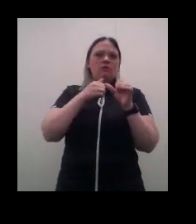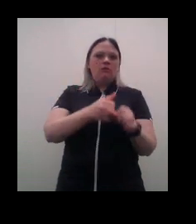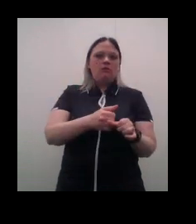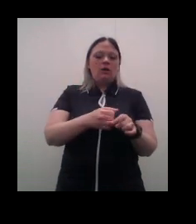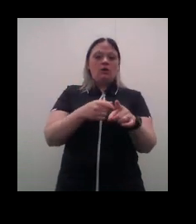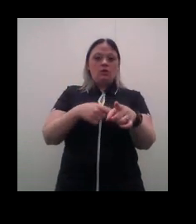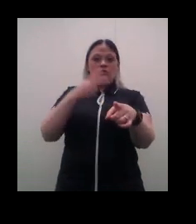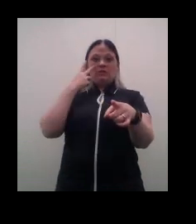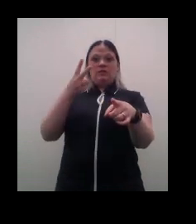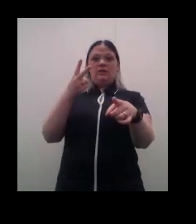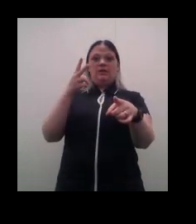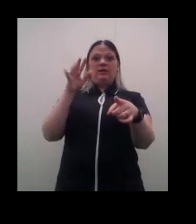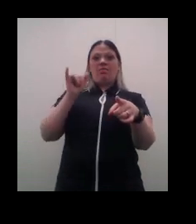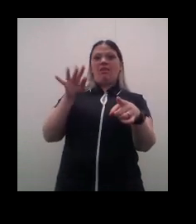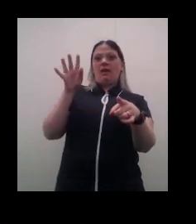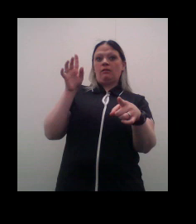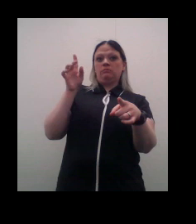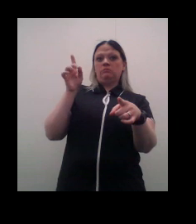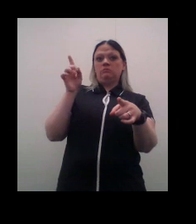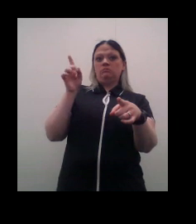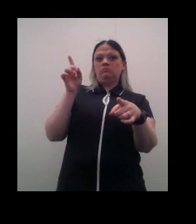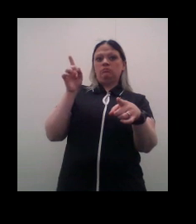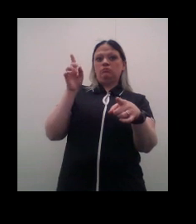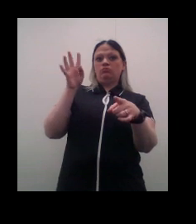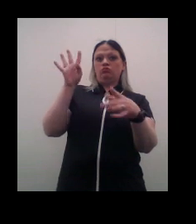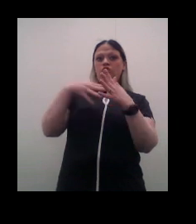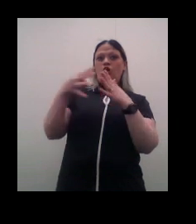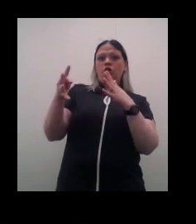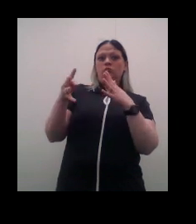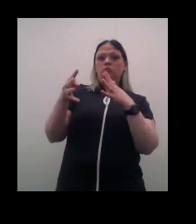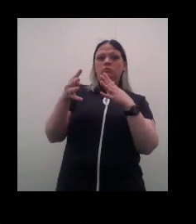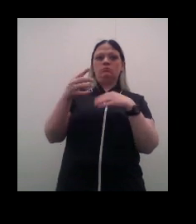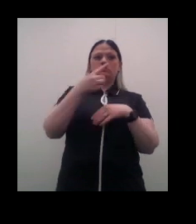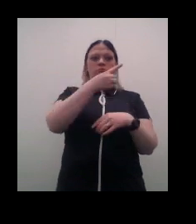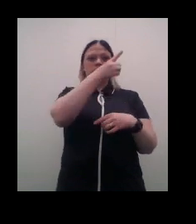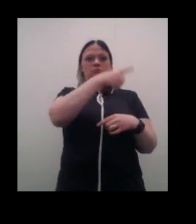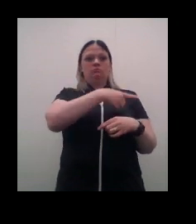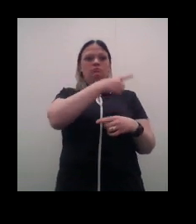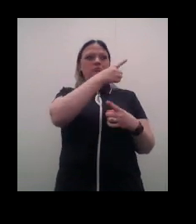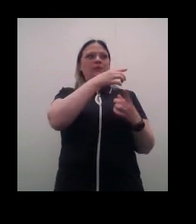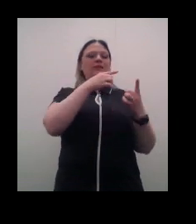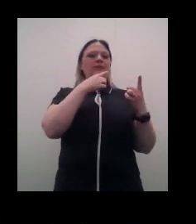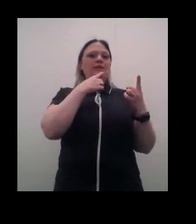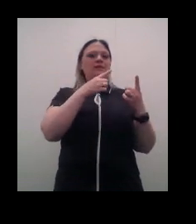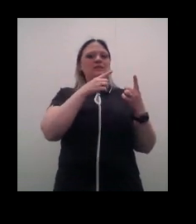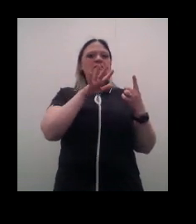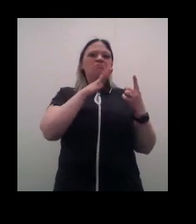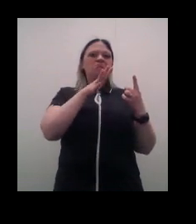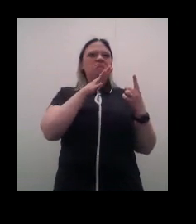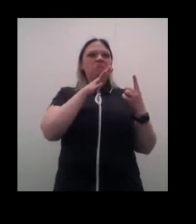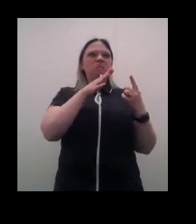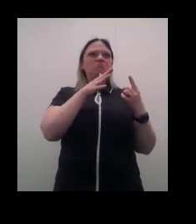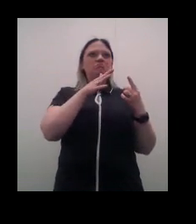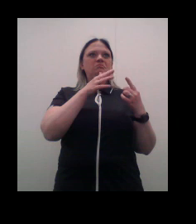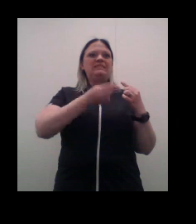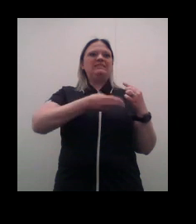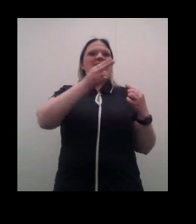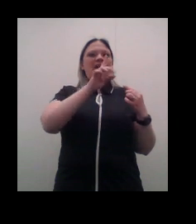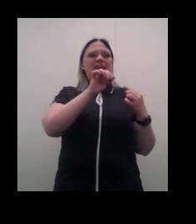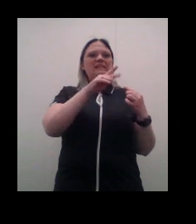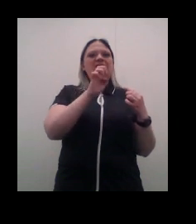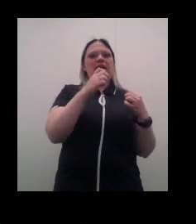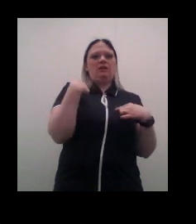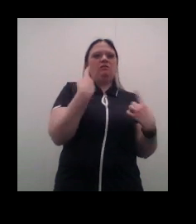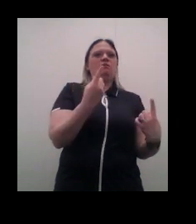this is the last 2 weeks. So it's been fairly constant with regards to hospitalizations. We had the highest date ever